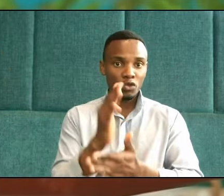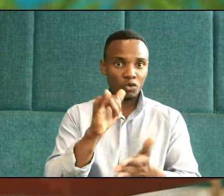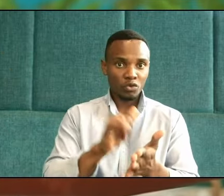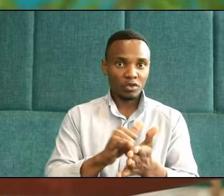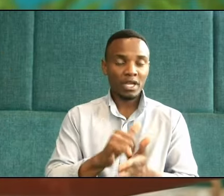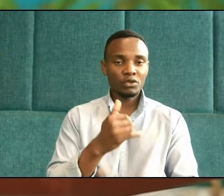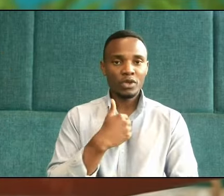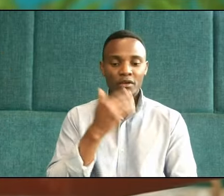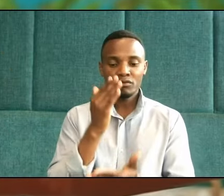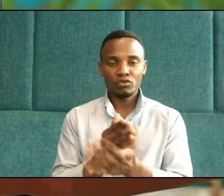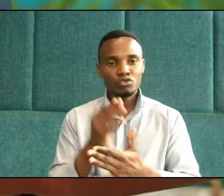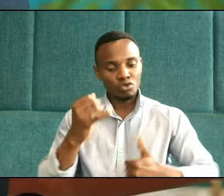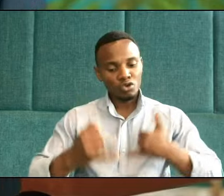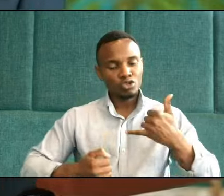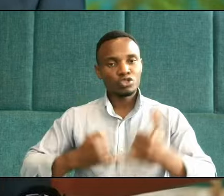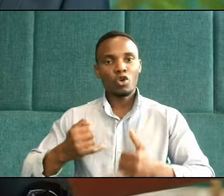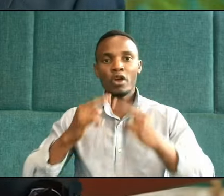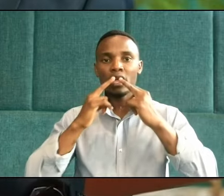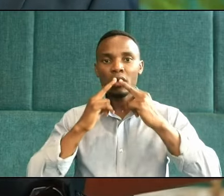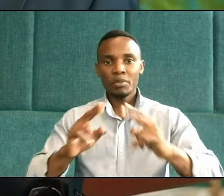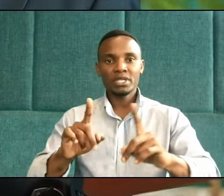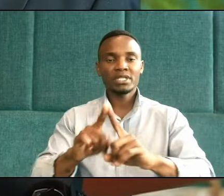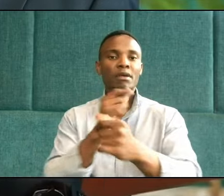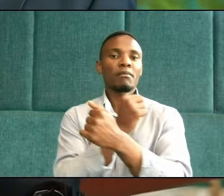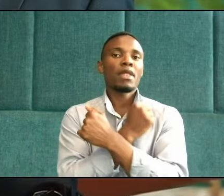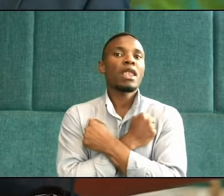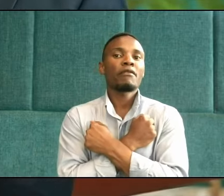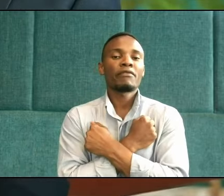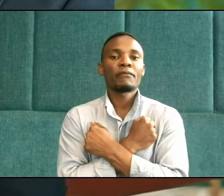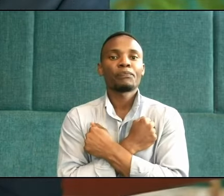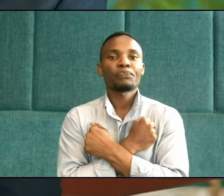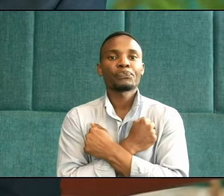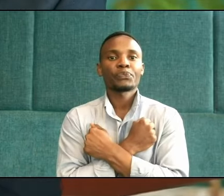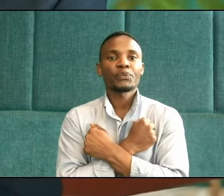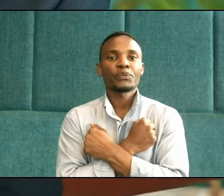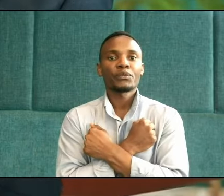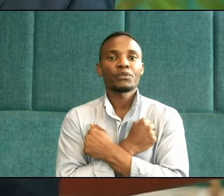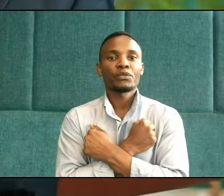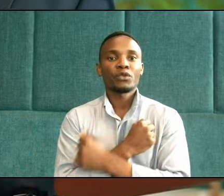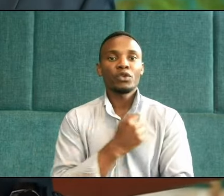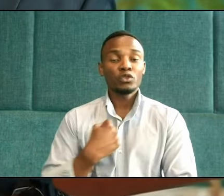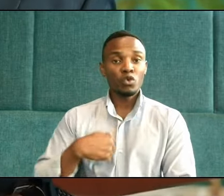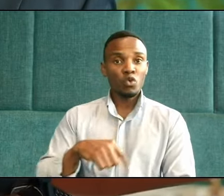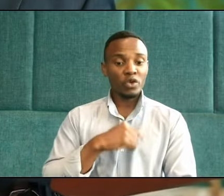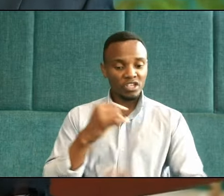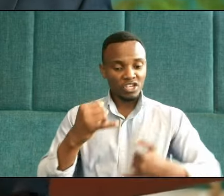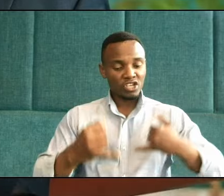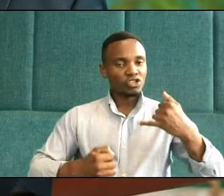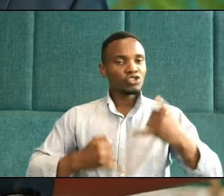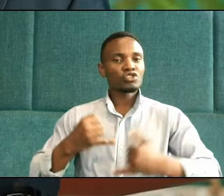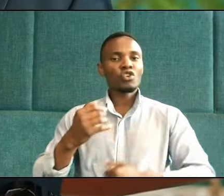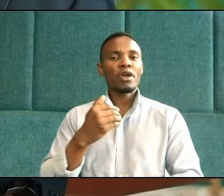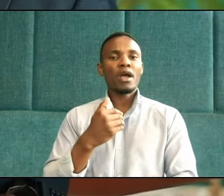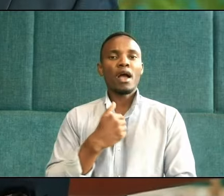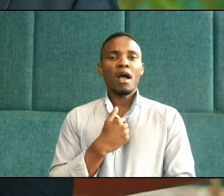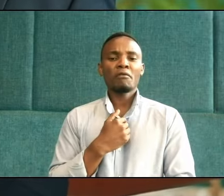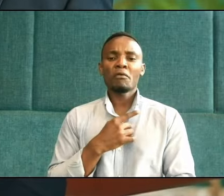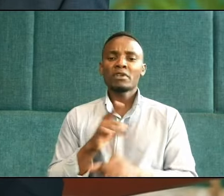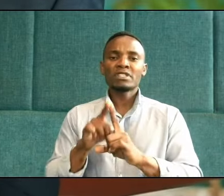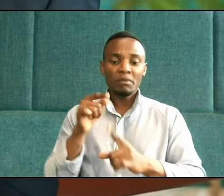peace, and love. And in this dispensation, we have joy that cannot be